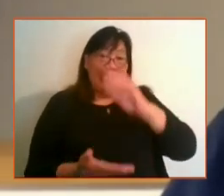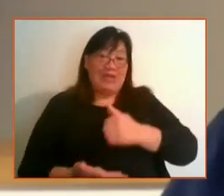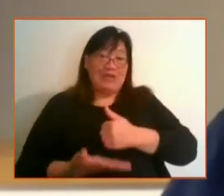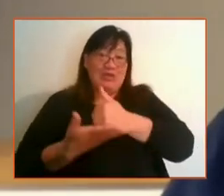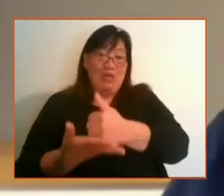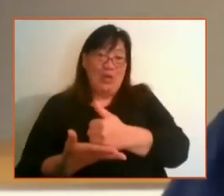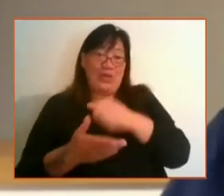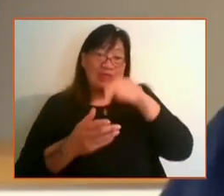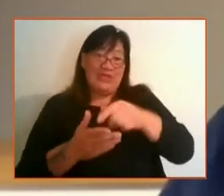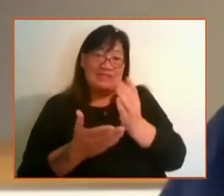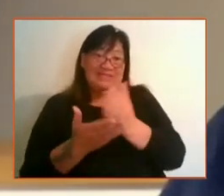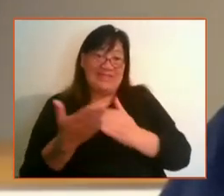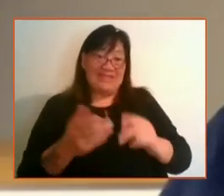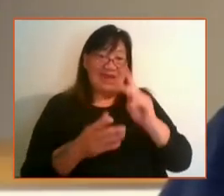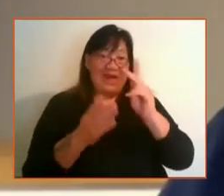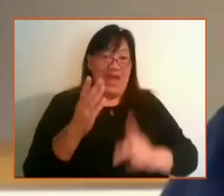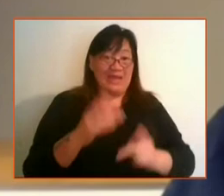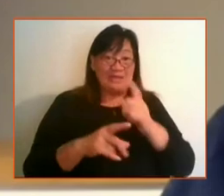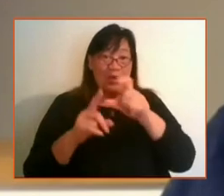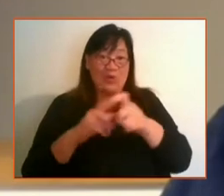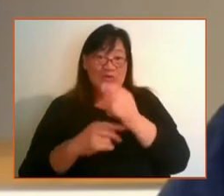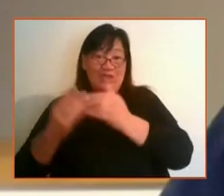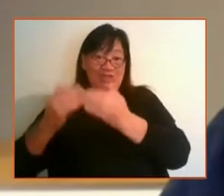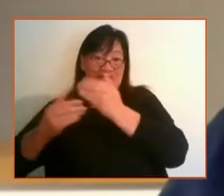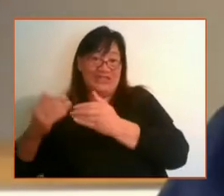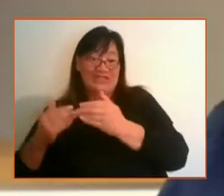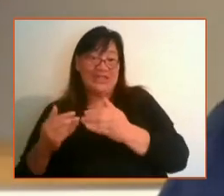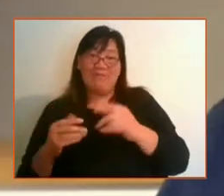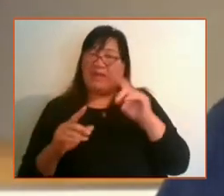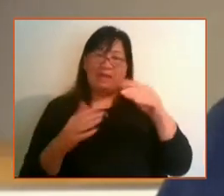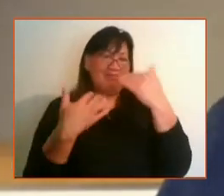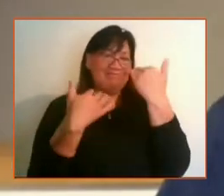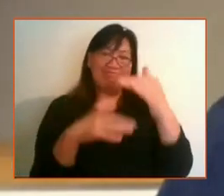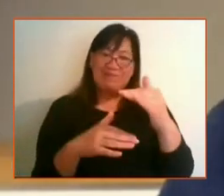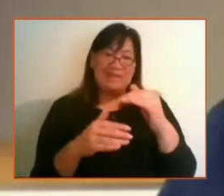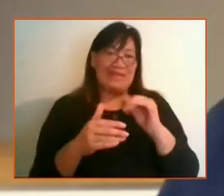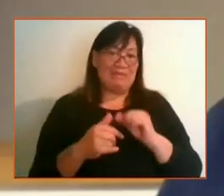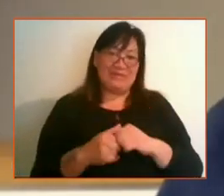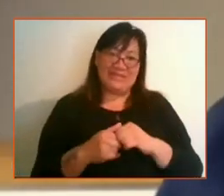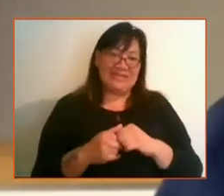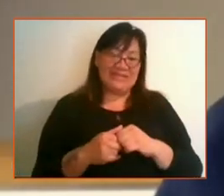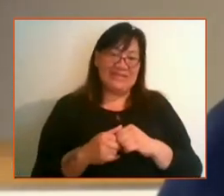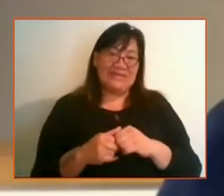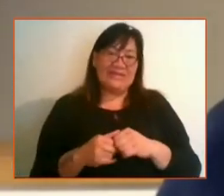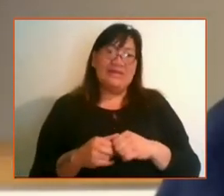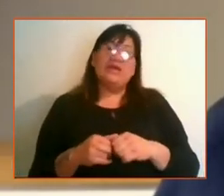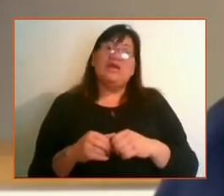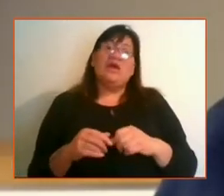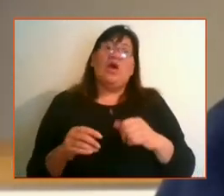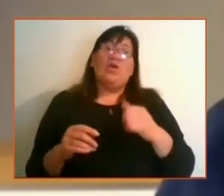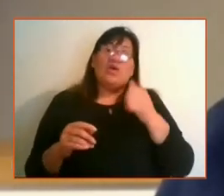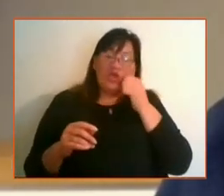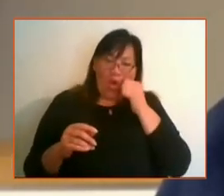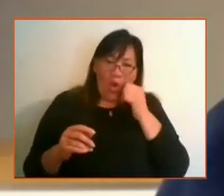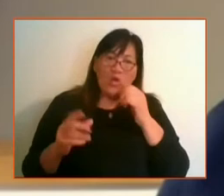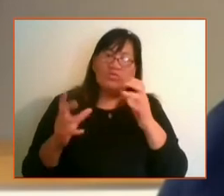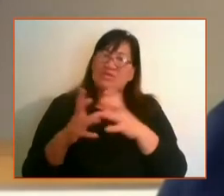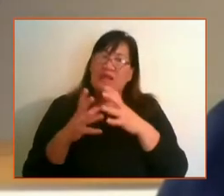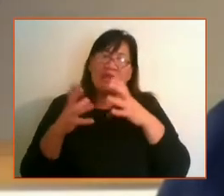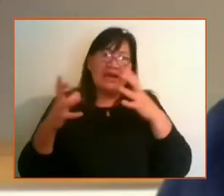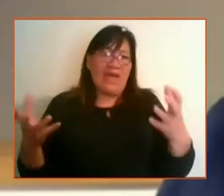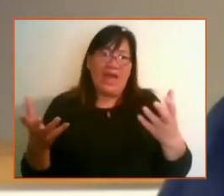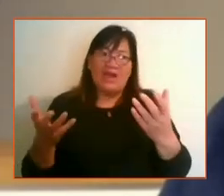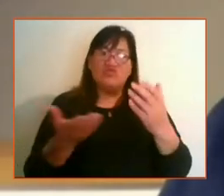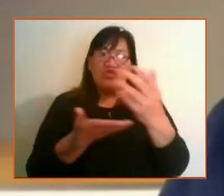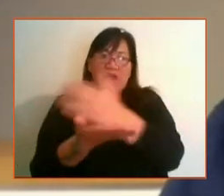sector and invest into it are being constrained. So, okay, there's a large recovery fund that's been